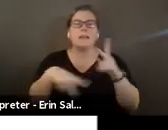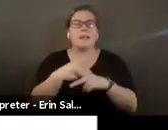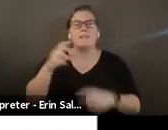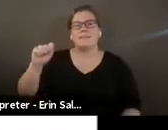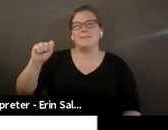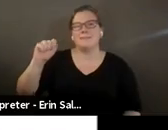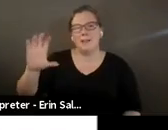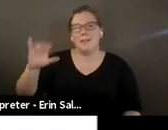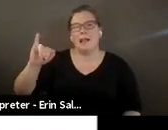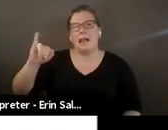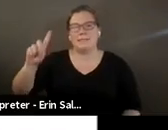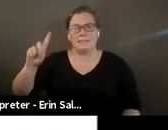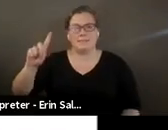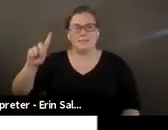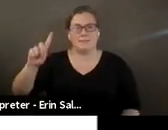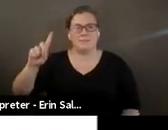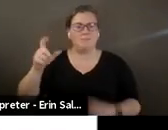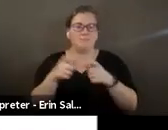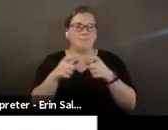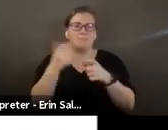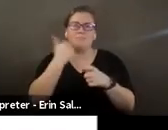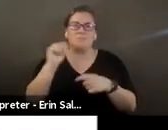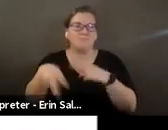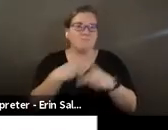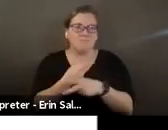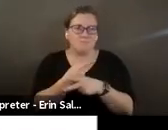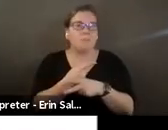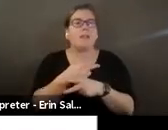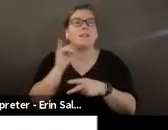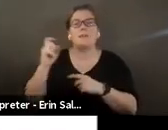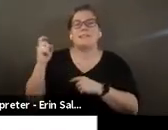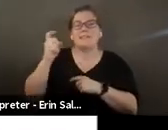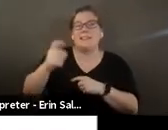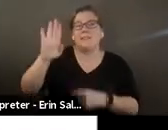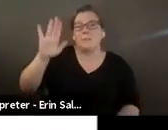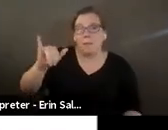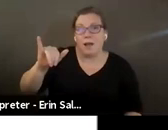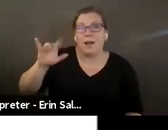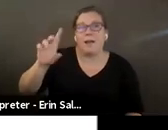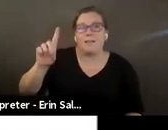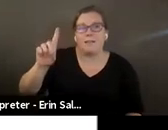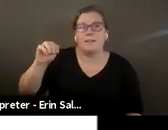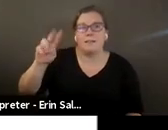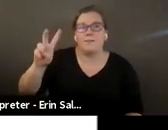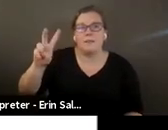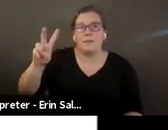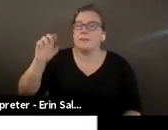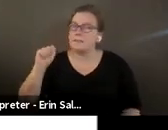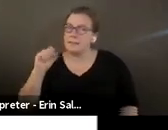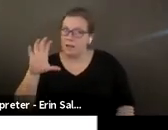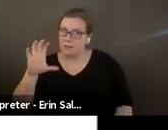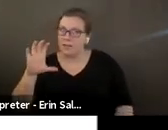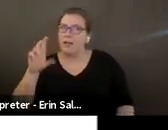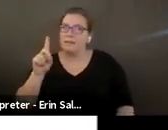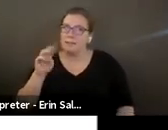Carolina ID card that was issued by the South Carolina DMV. A lot